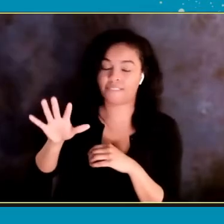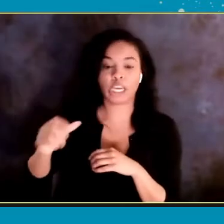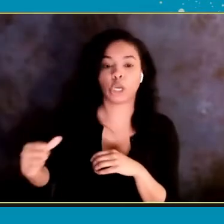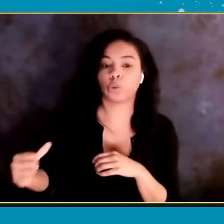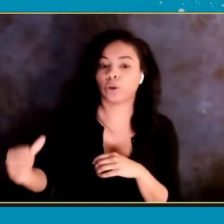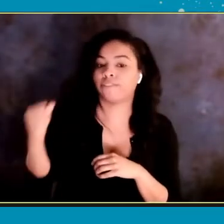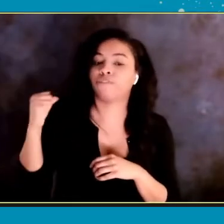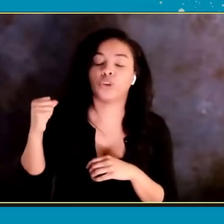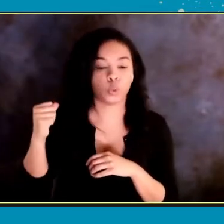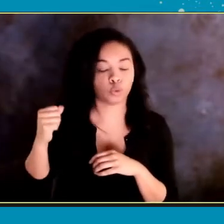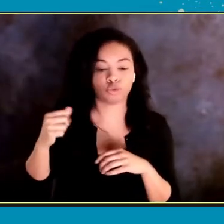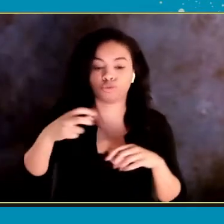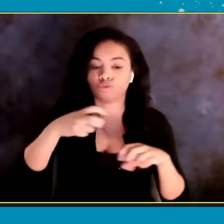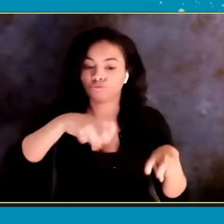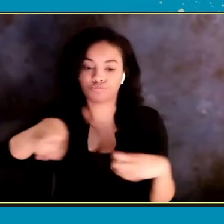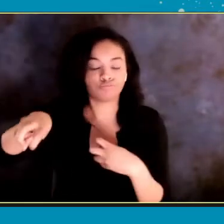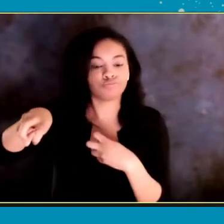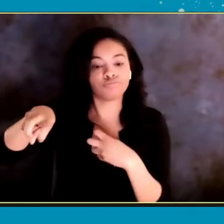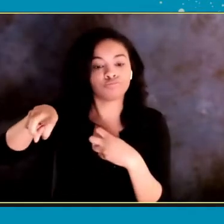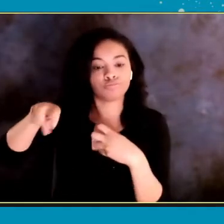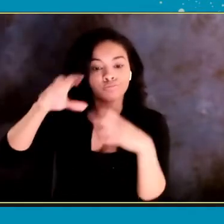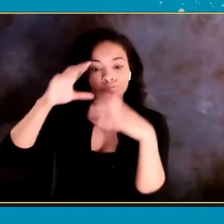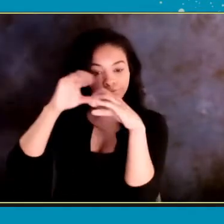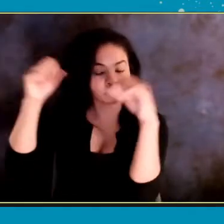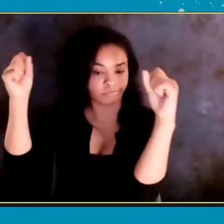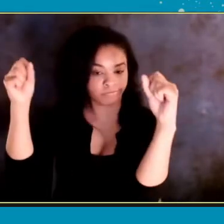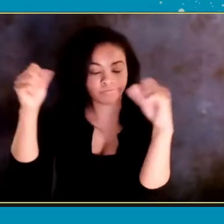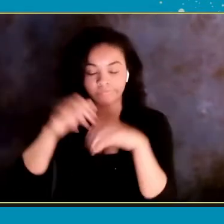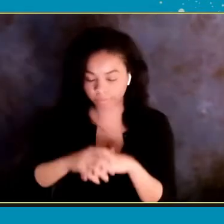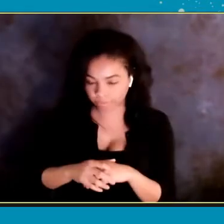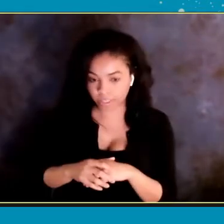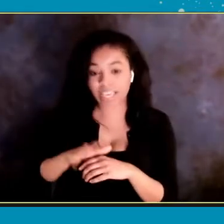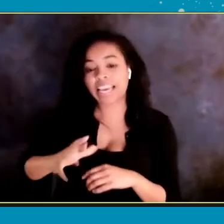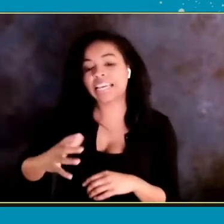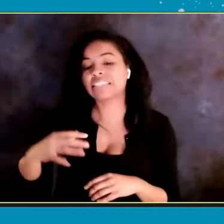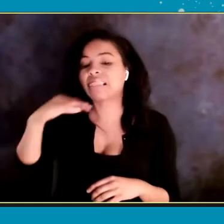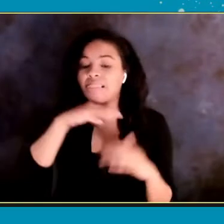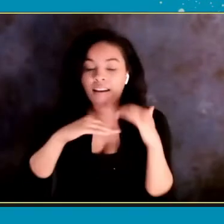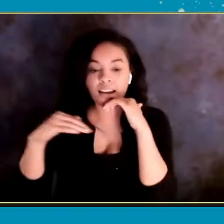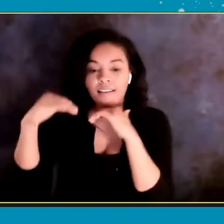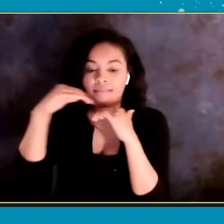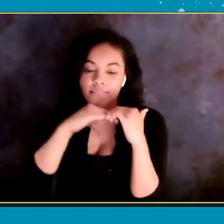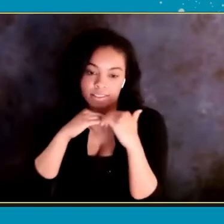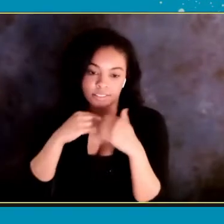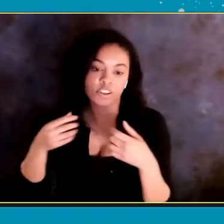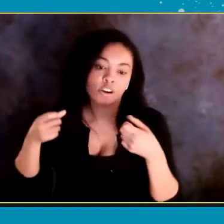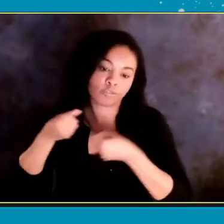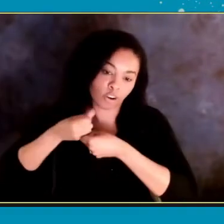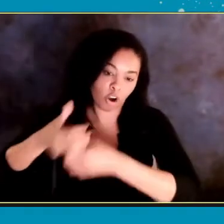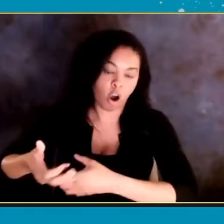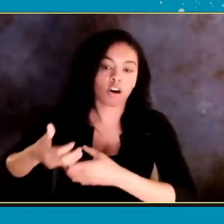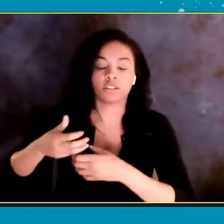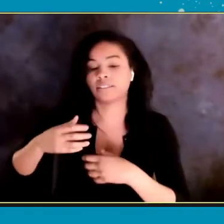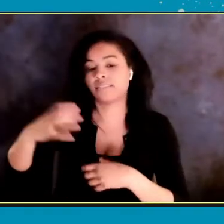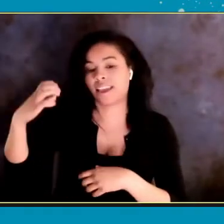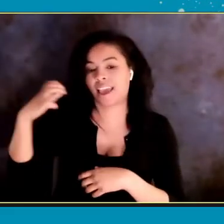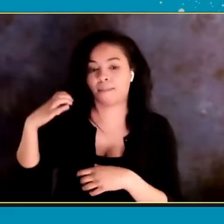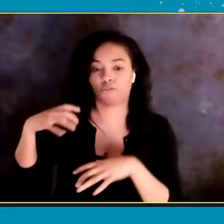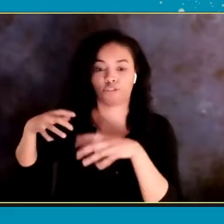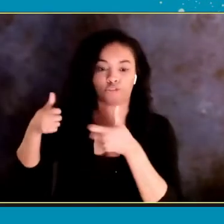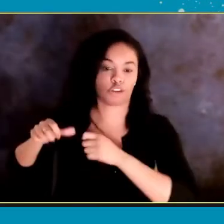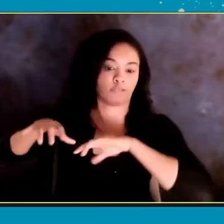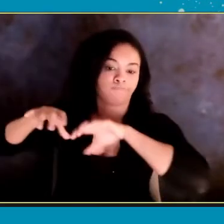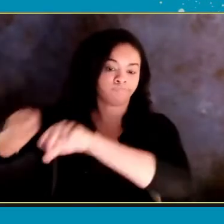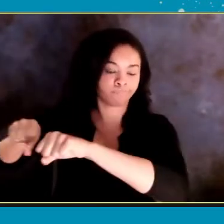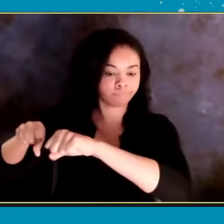of power, and his lies fed a white supremacist insurrection in the Capitol on January 6th. And when voters